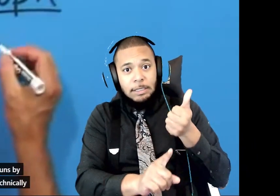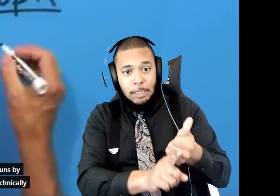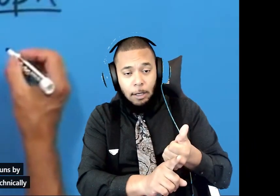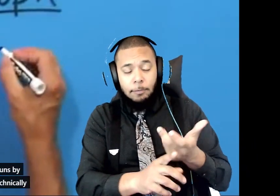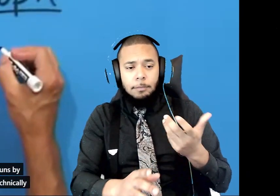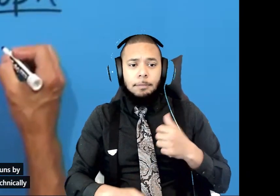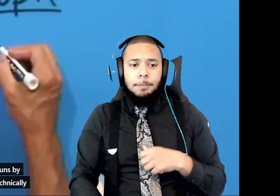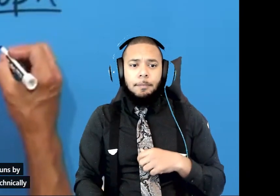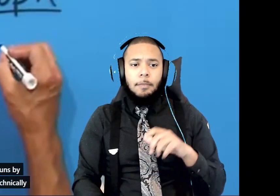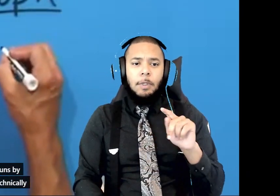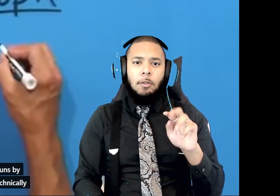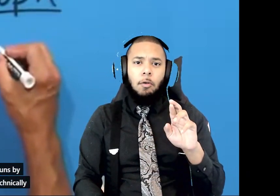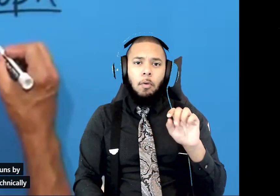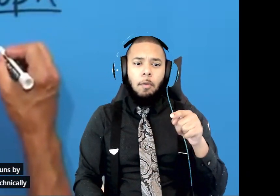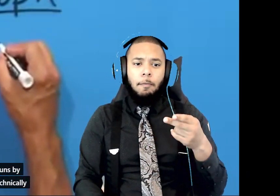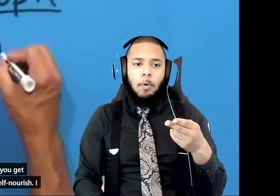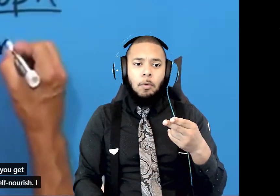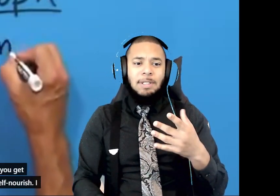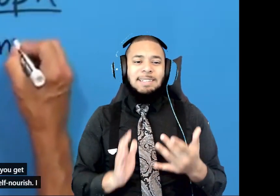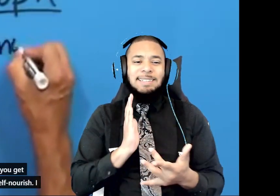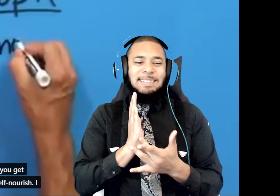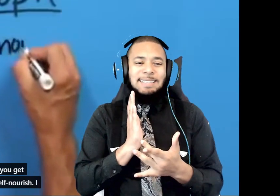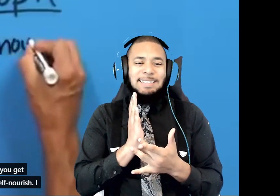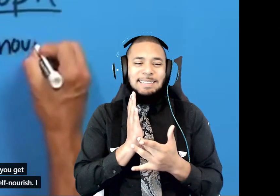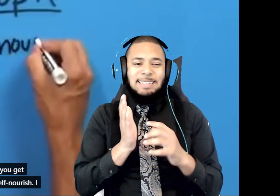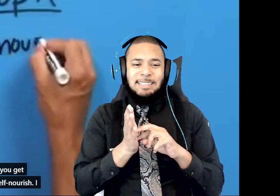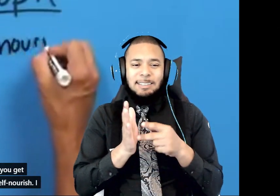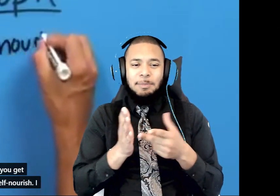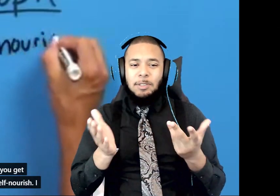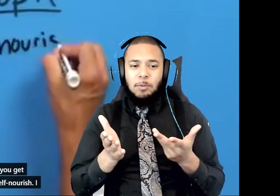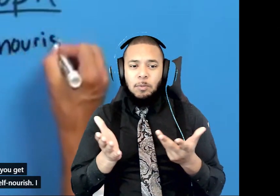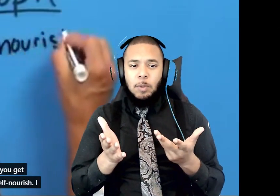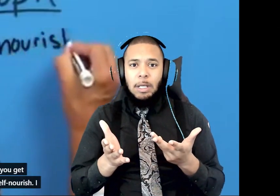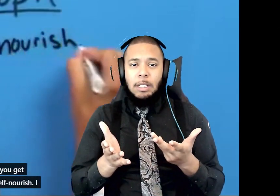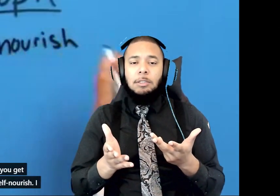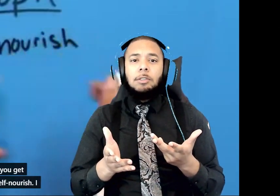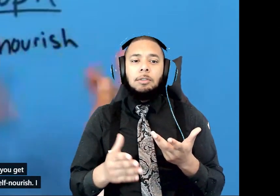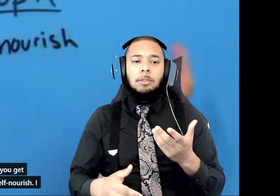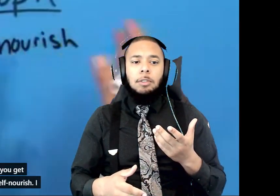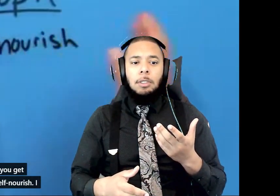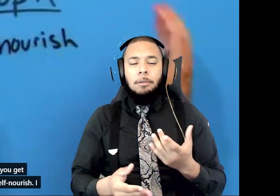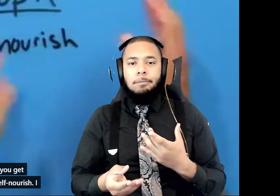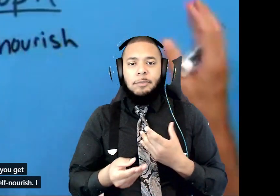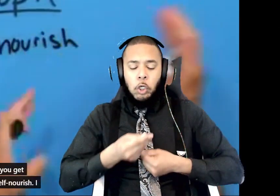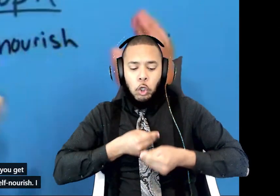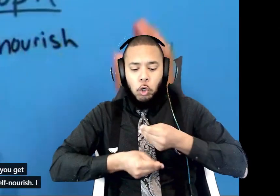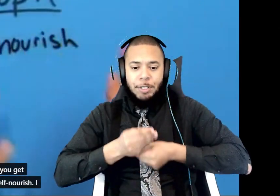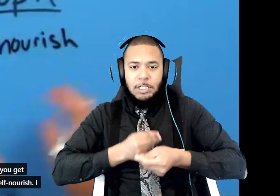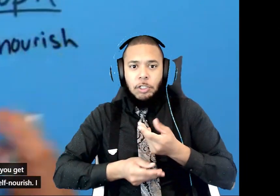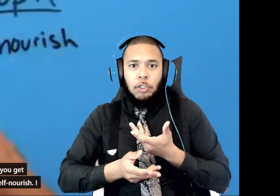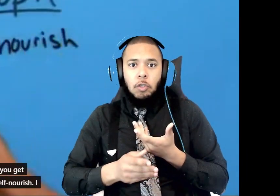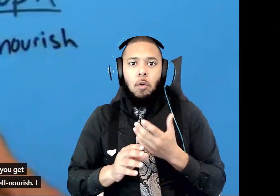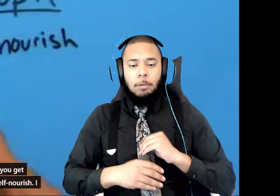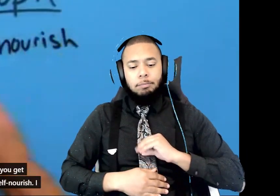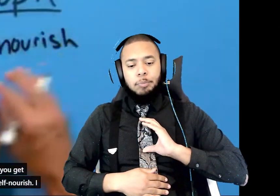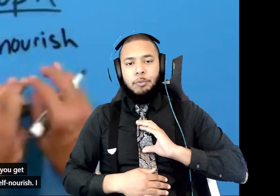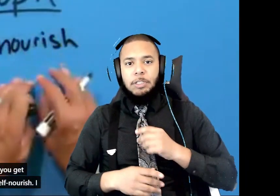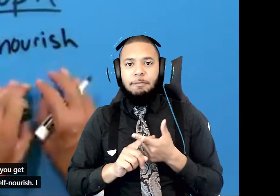And then troph technically means nourish, or where you get your nourishment from.